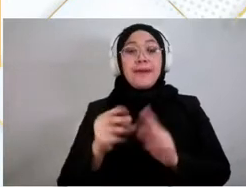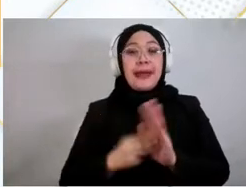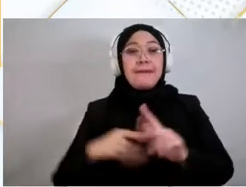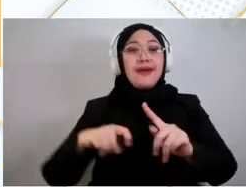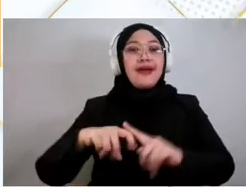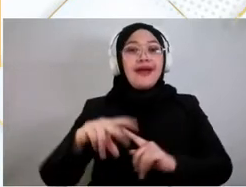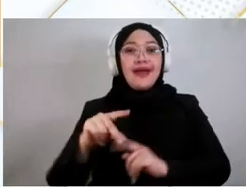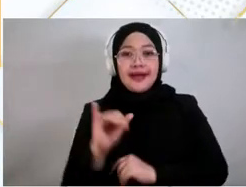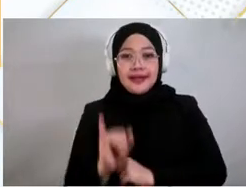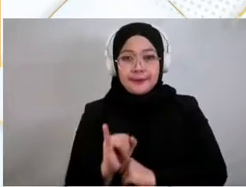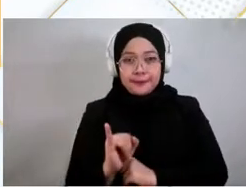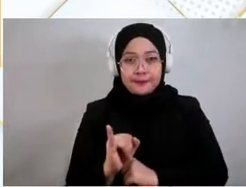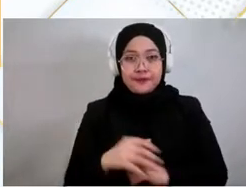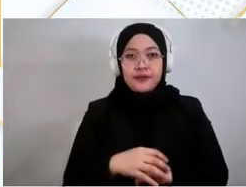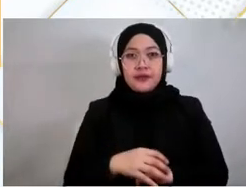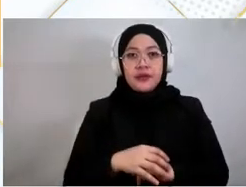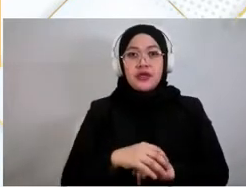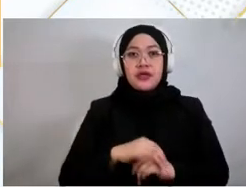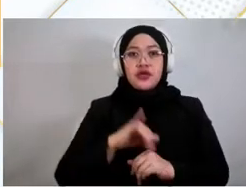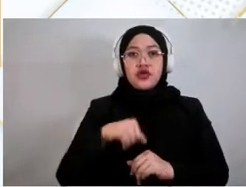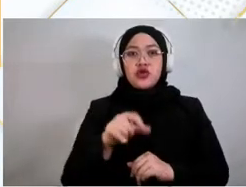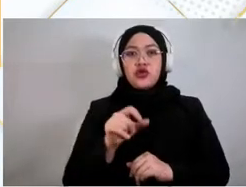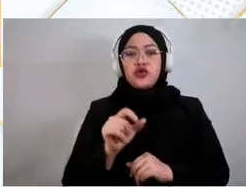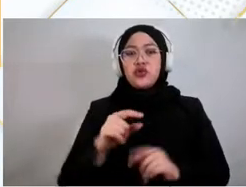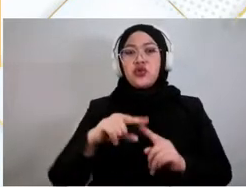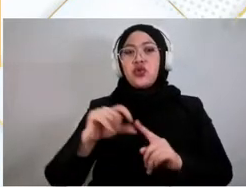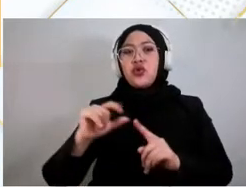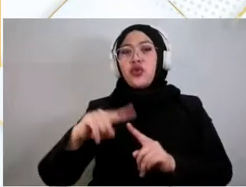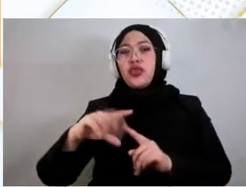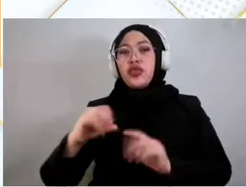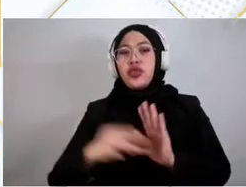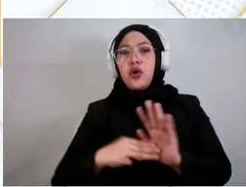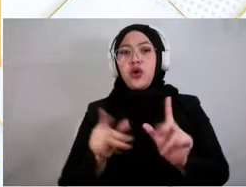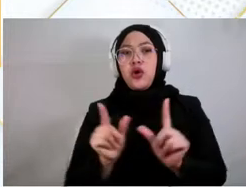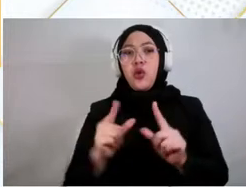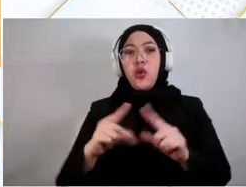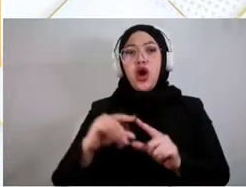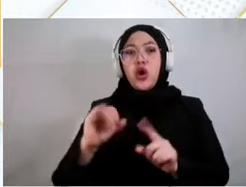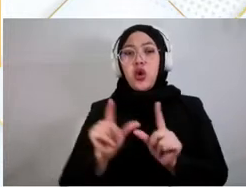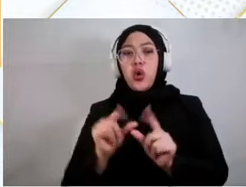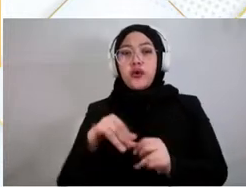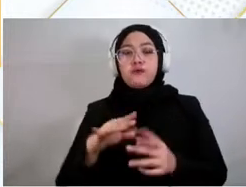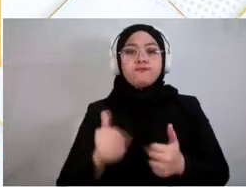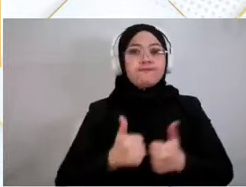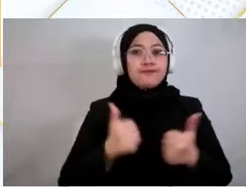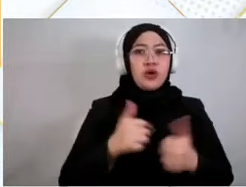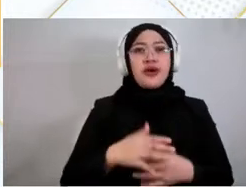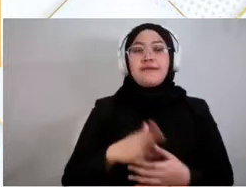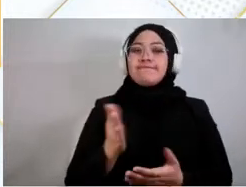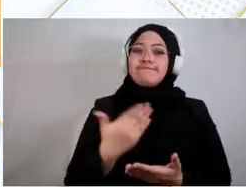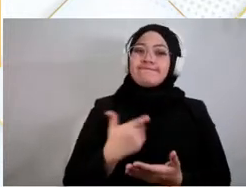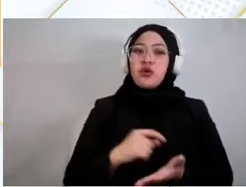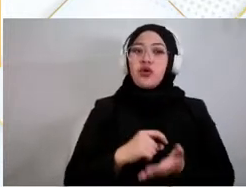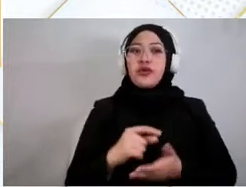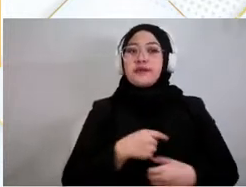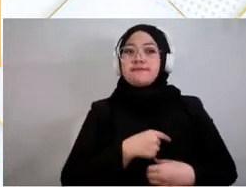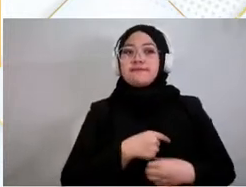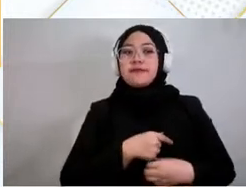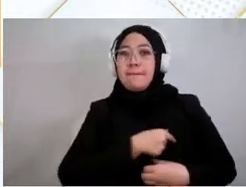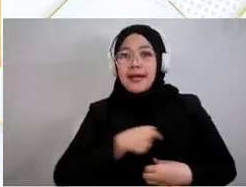also Jeduton Waromi from Pacific. Now, please contact our administrators here through Zoom. So